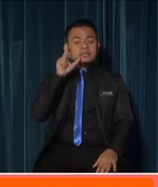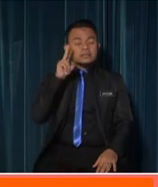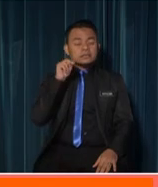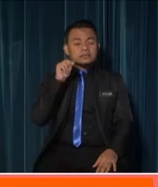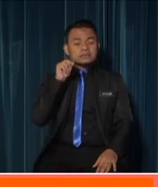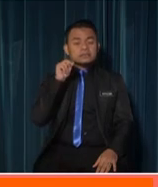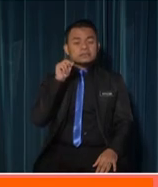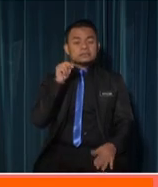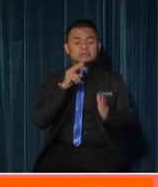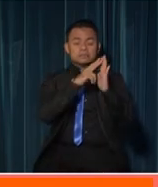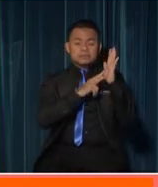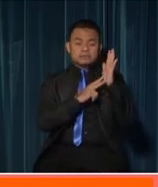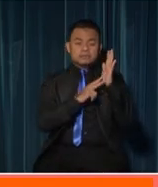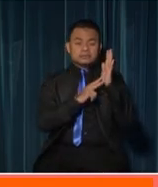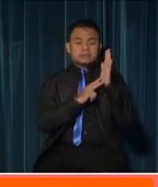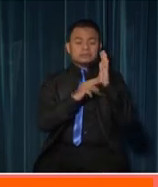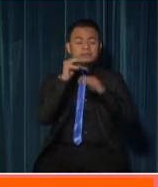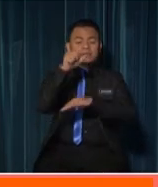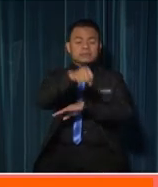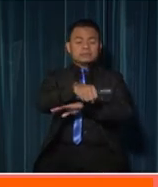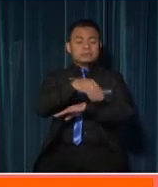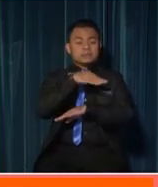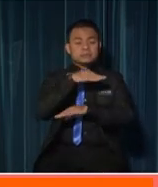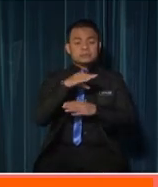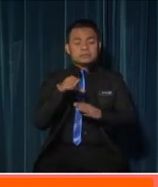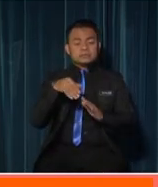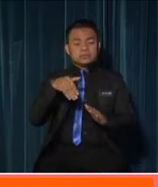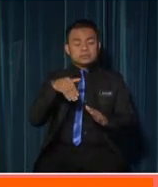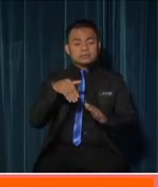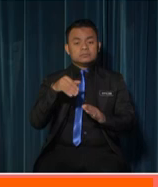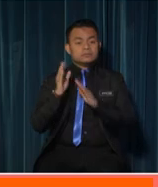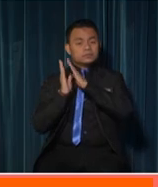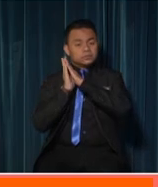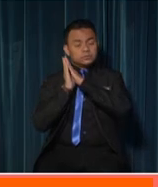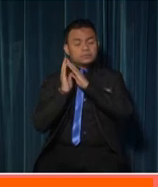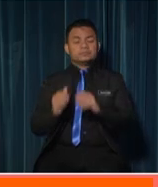night, before her bedtime.